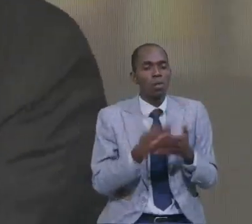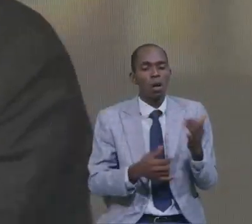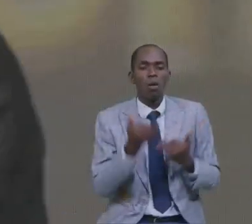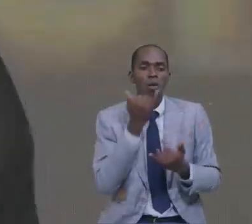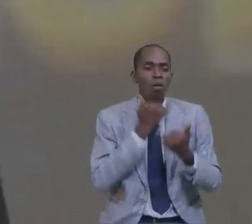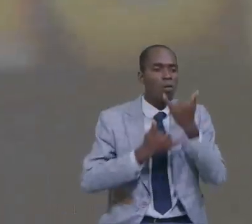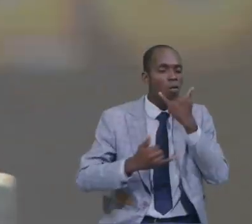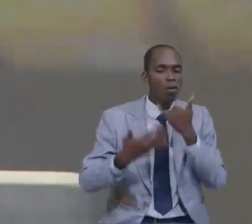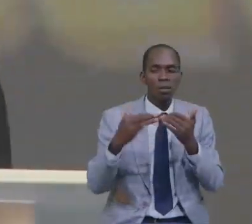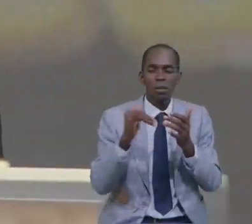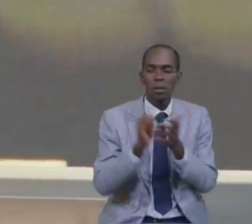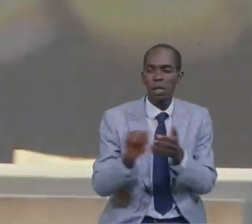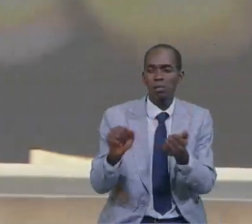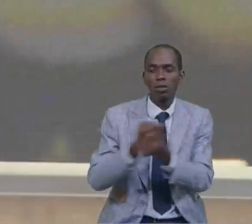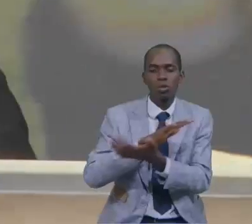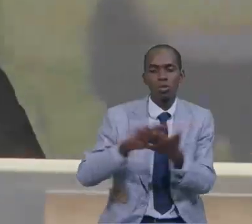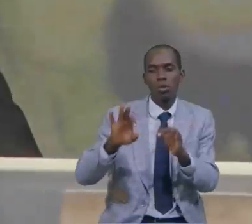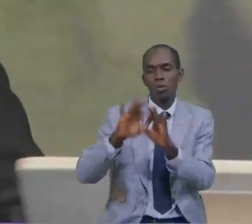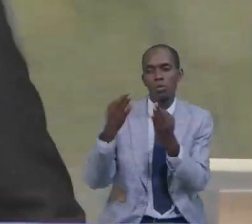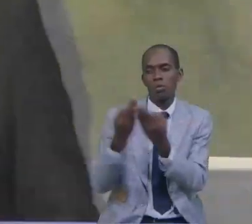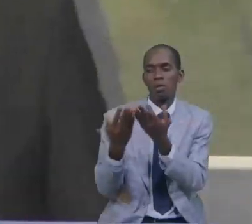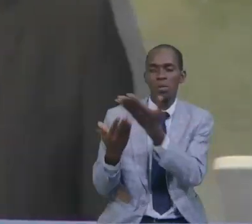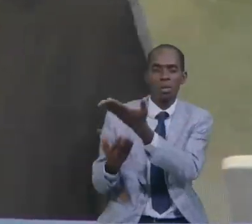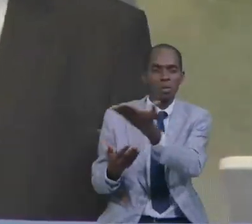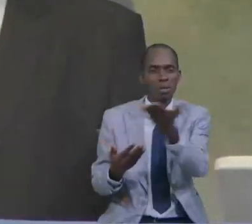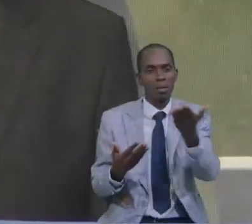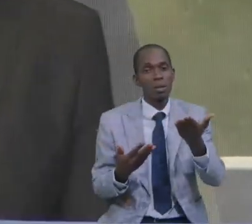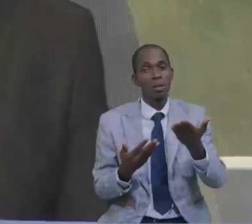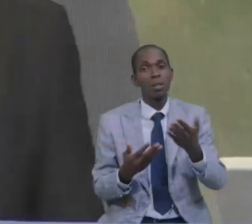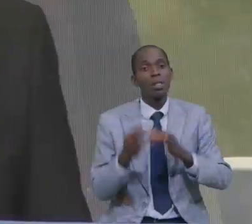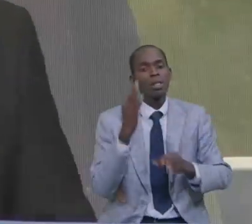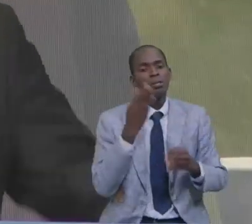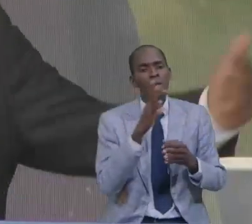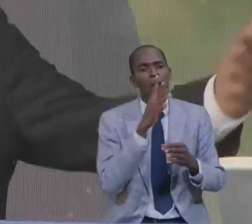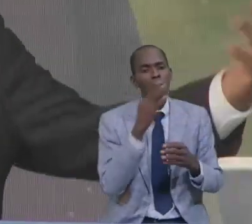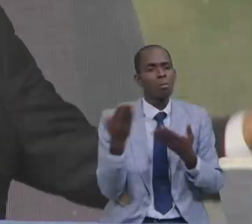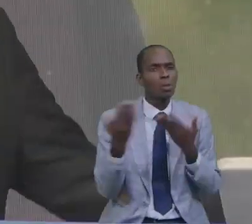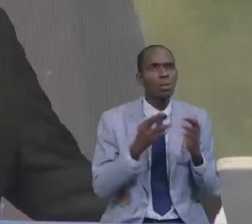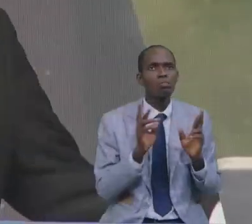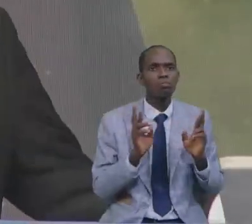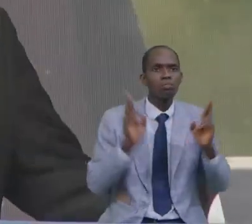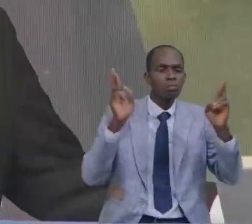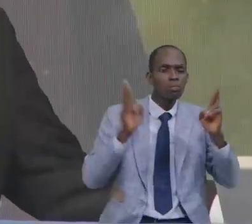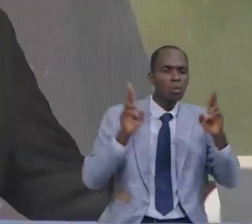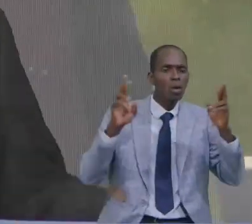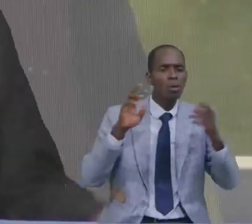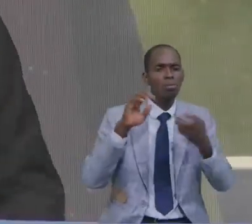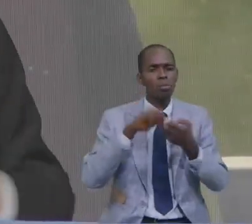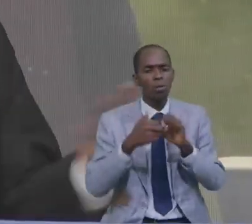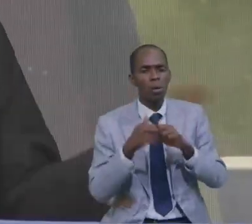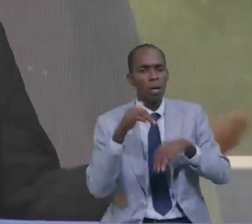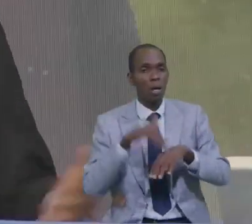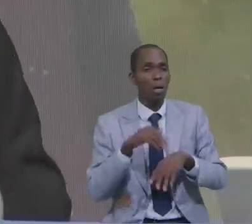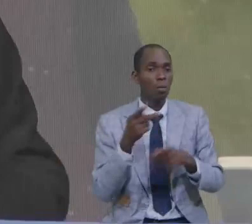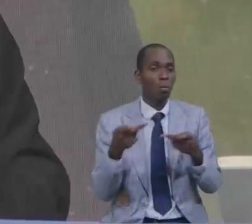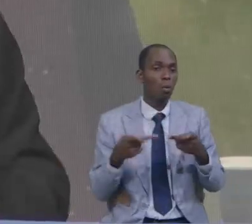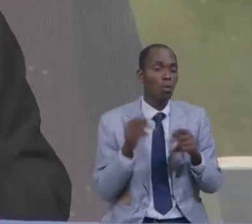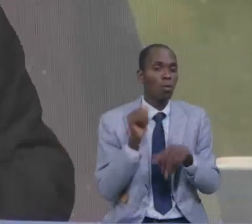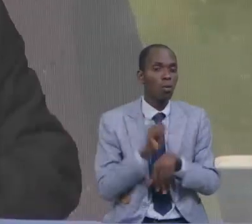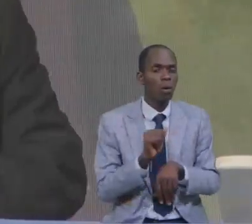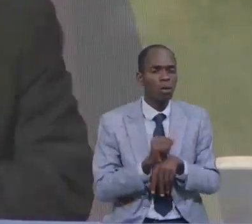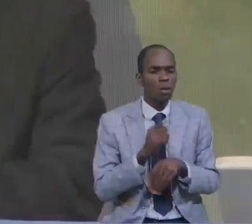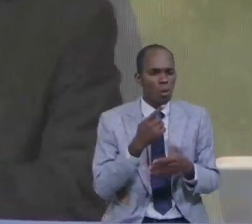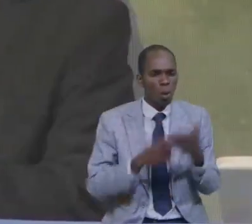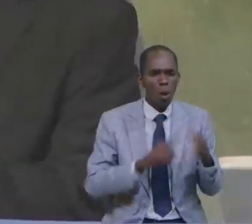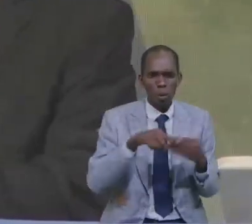of work, and then they say, how about you? How about you? What's your part in this? I am innocent. I'm now a child